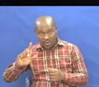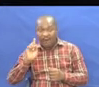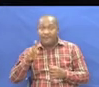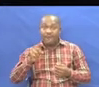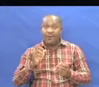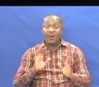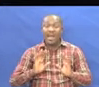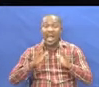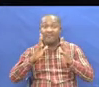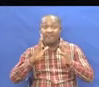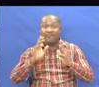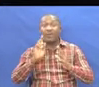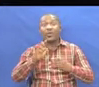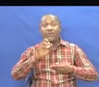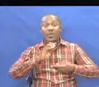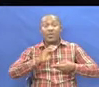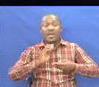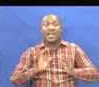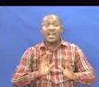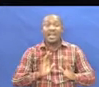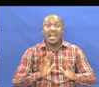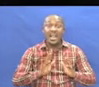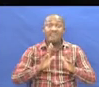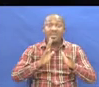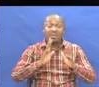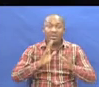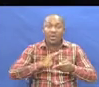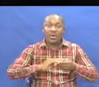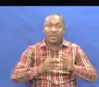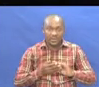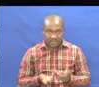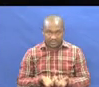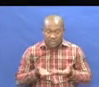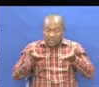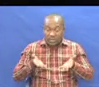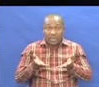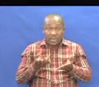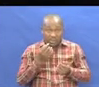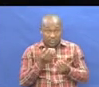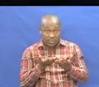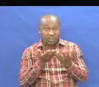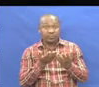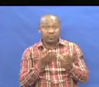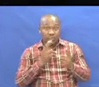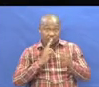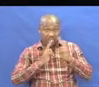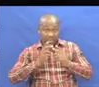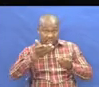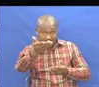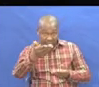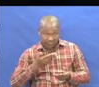organism. So today we are going to discuss on how we can prepare oxygen in the laboratory. Today we are going to